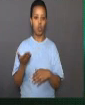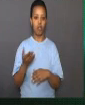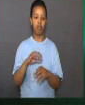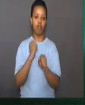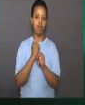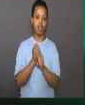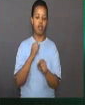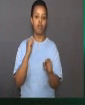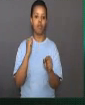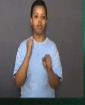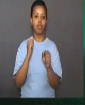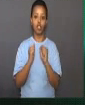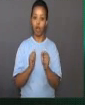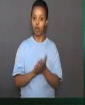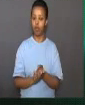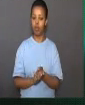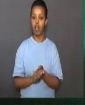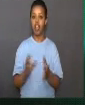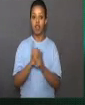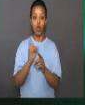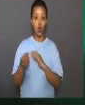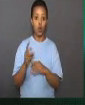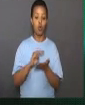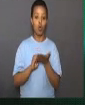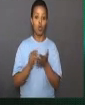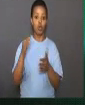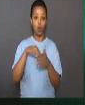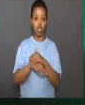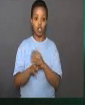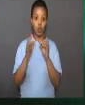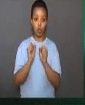organisms. Organic molecules